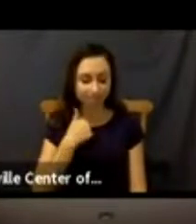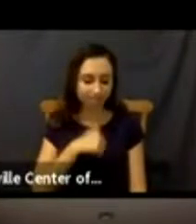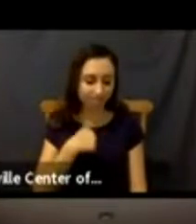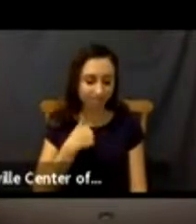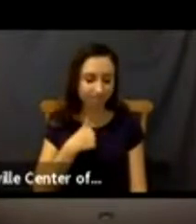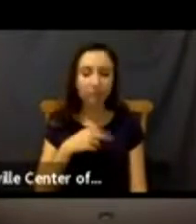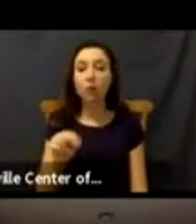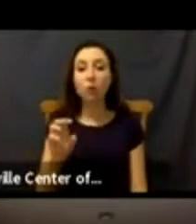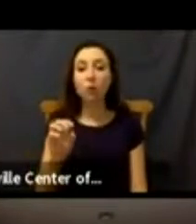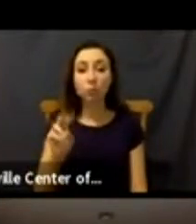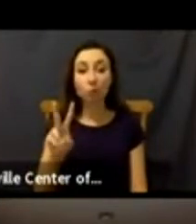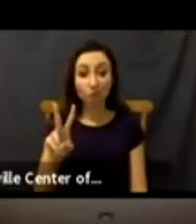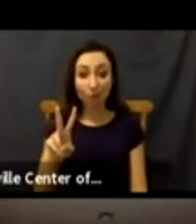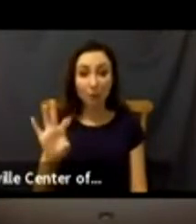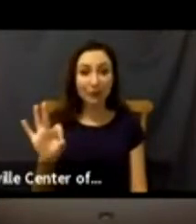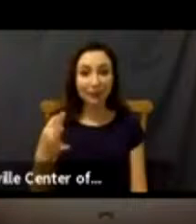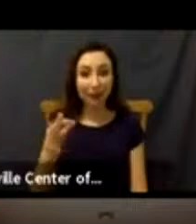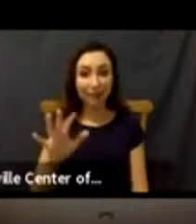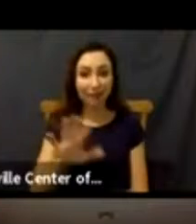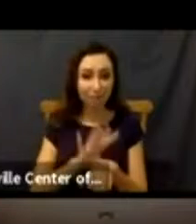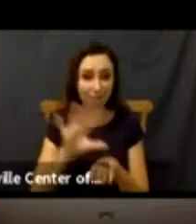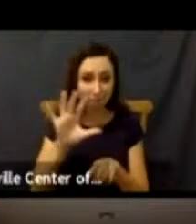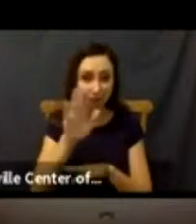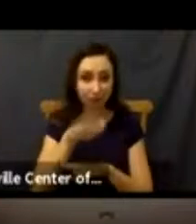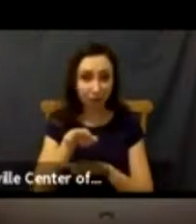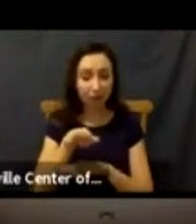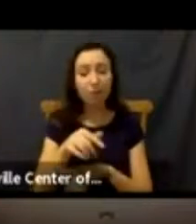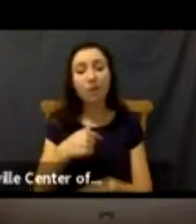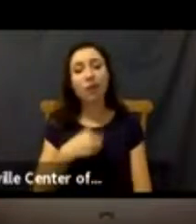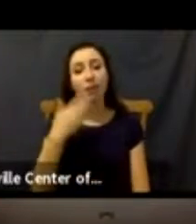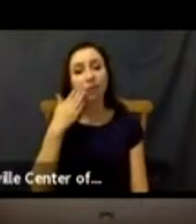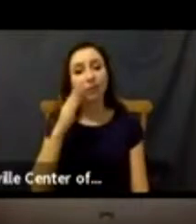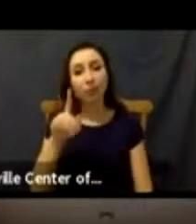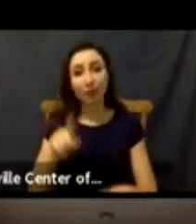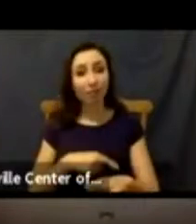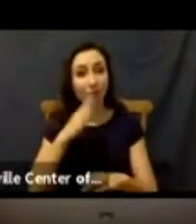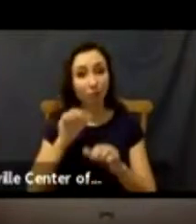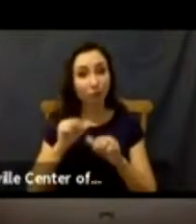November 9th at 5 p.m. I'm not sure how long it'll go.